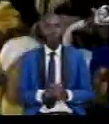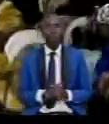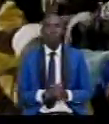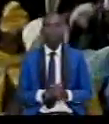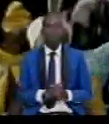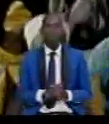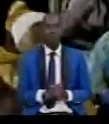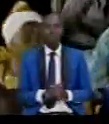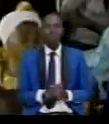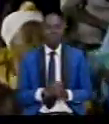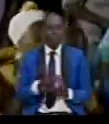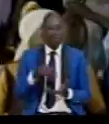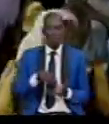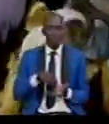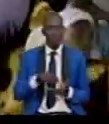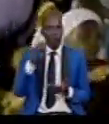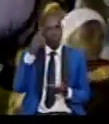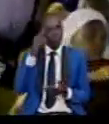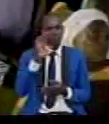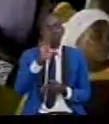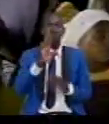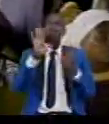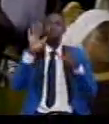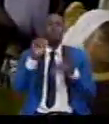for your miracle.